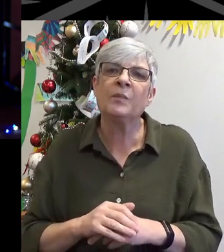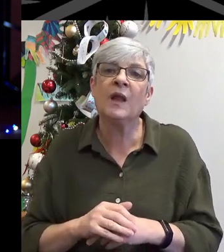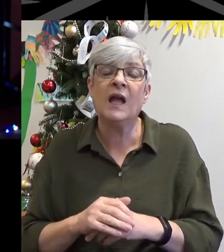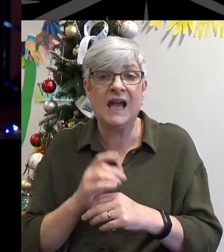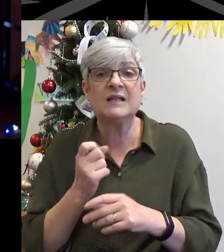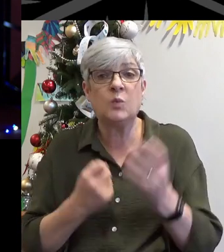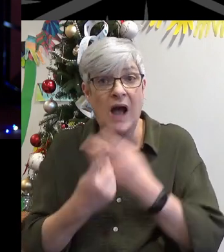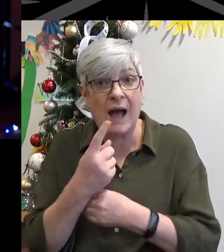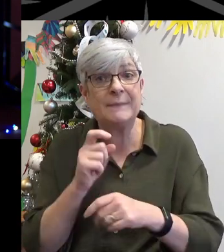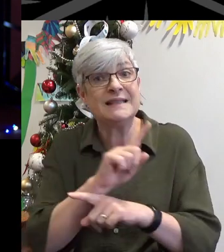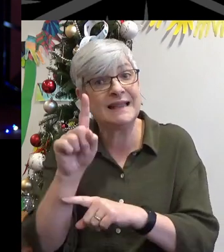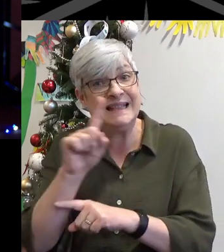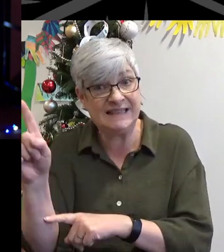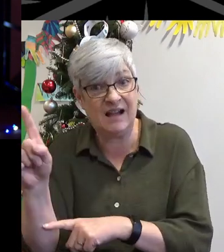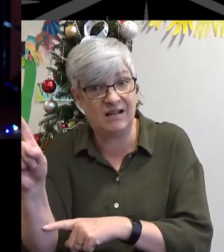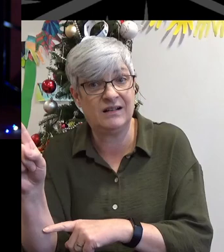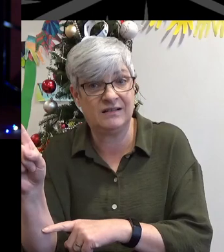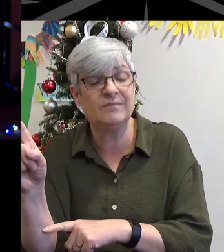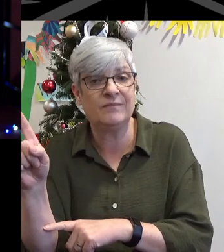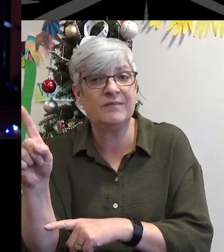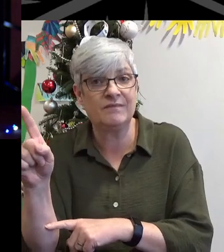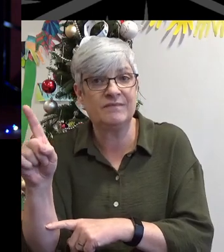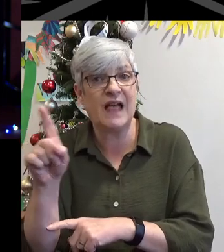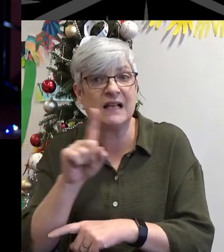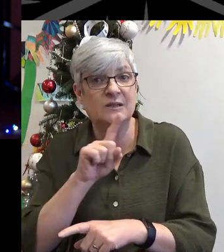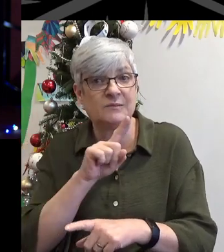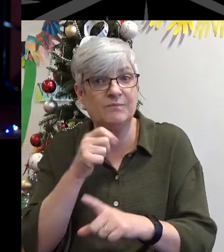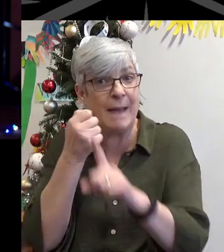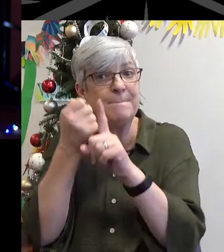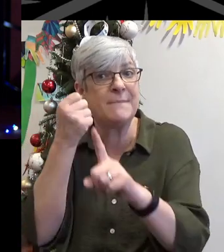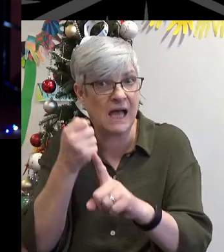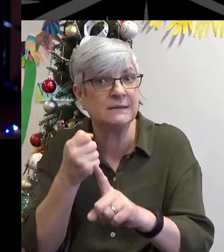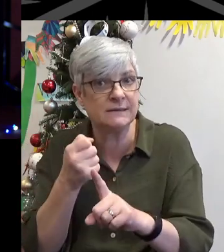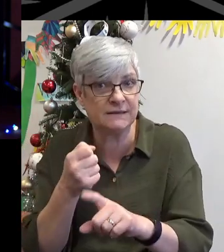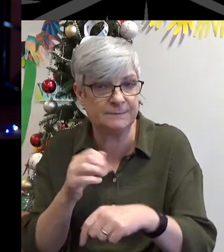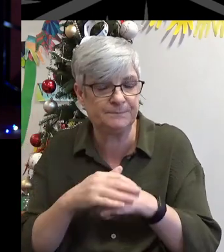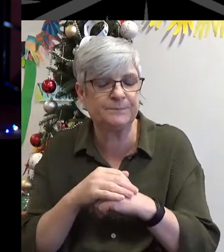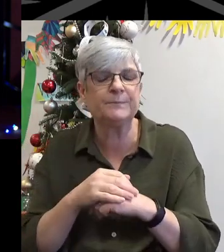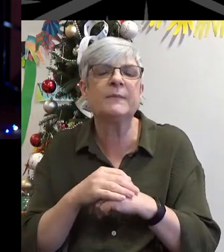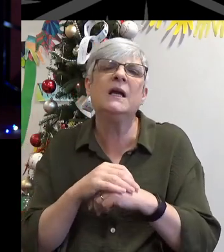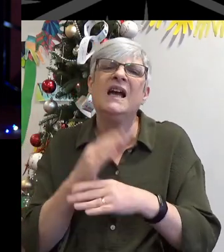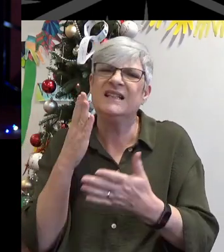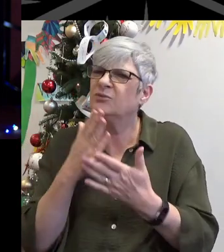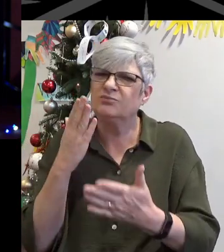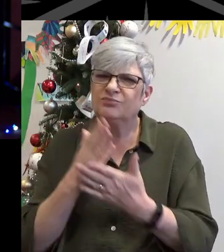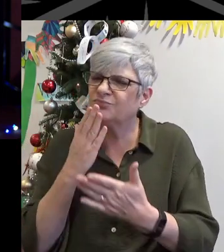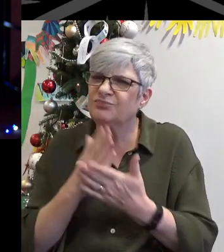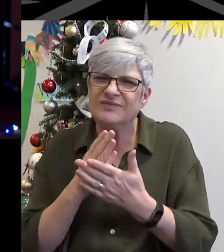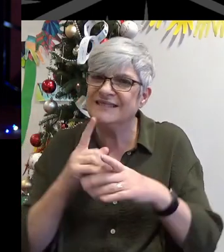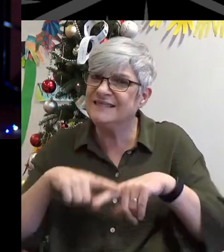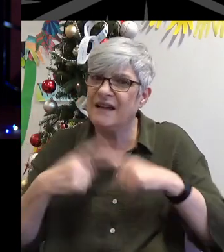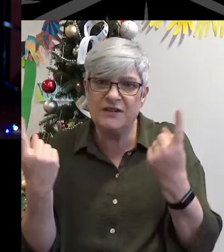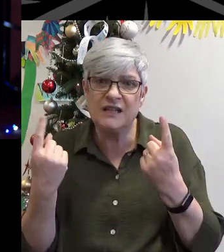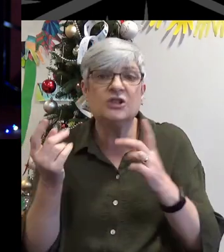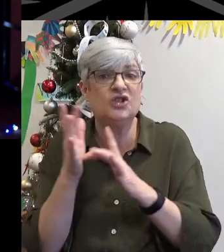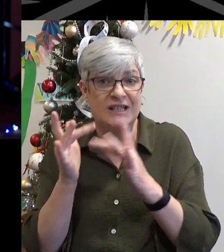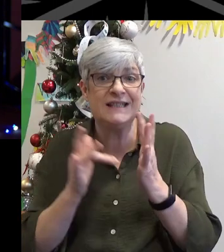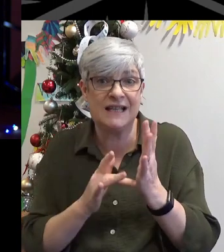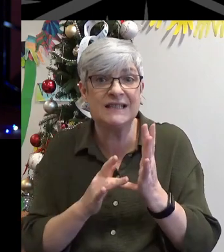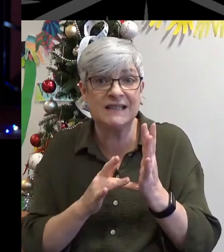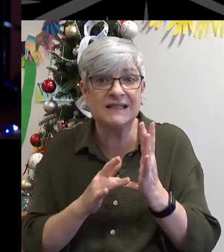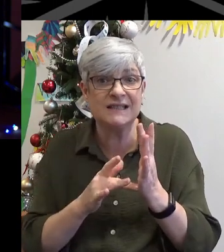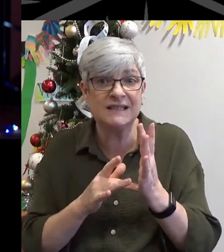It's what comes later that makes its impact. And that's not really any different in Jesus'